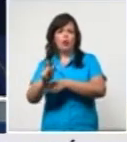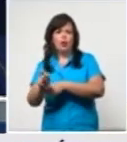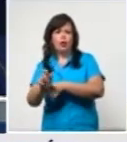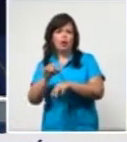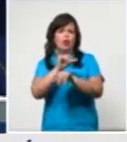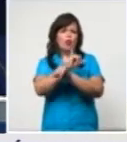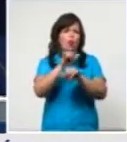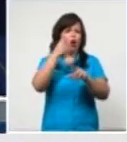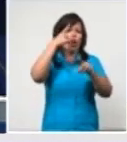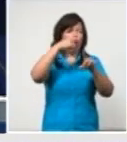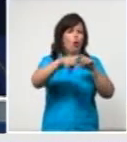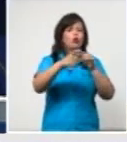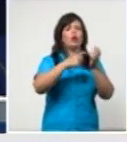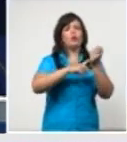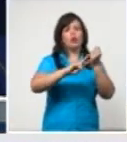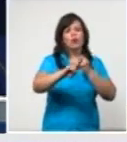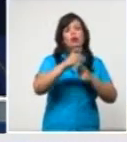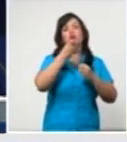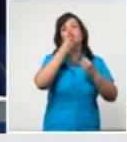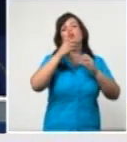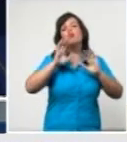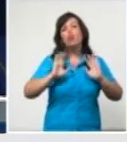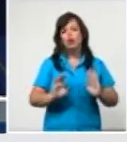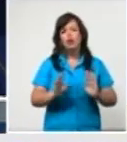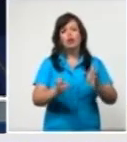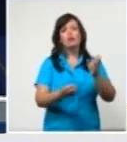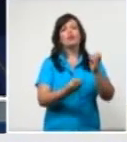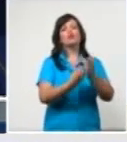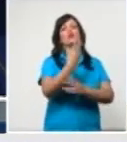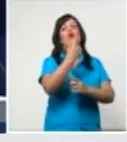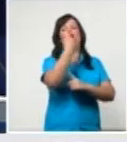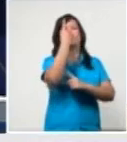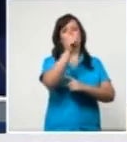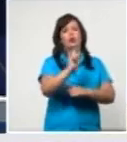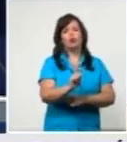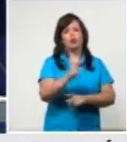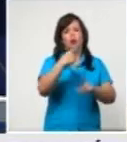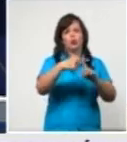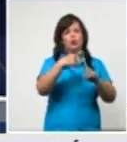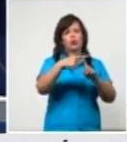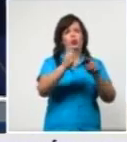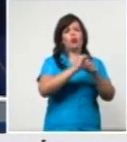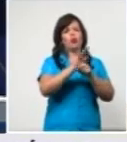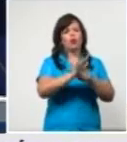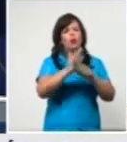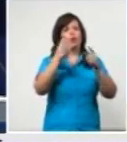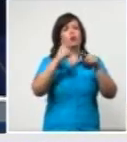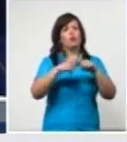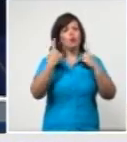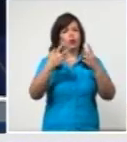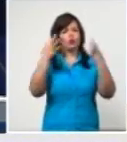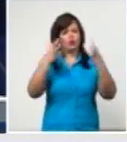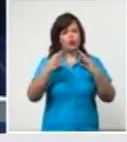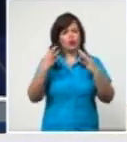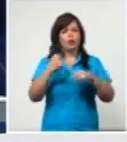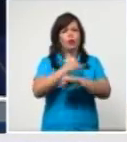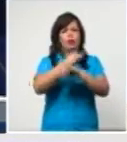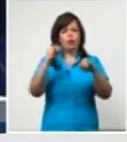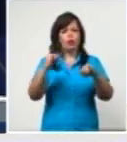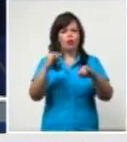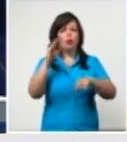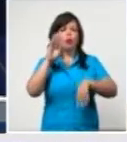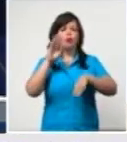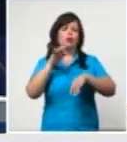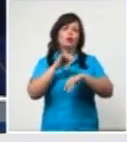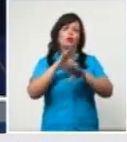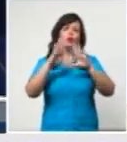need on taking samples and processing samples from each and every territory, because undoubtedly the